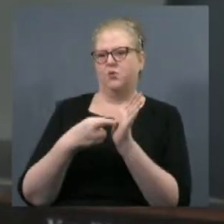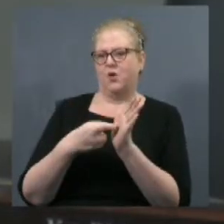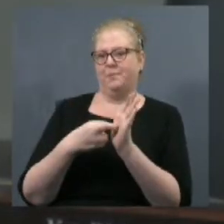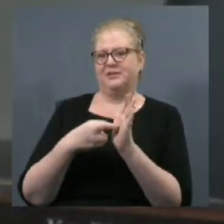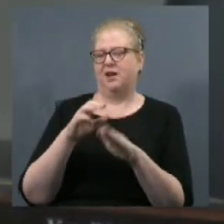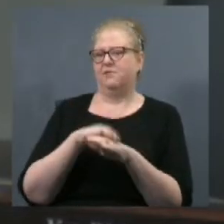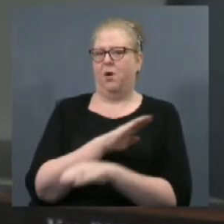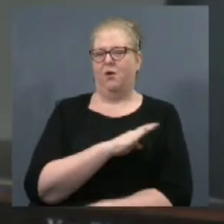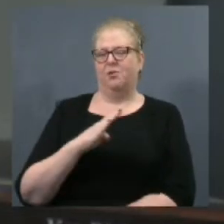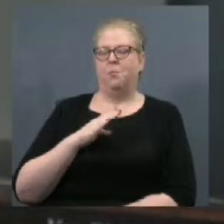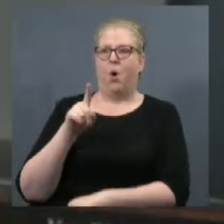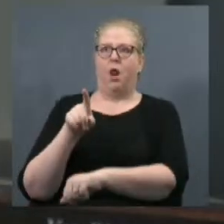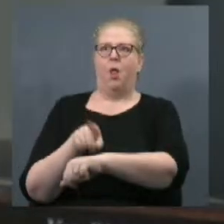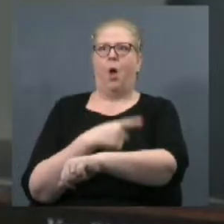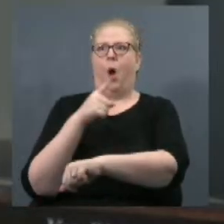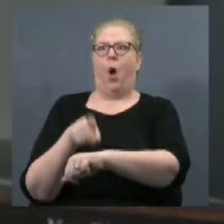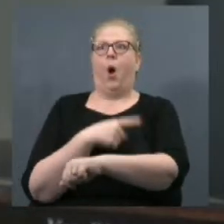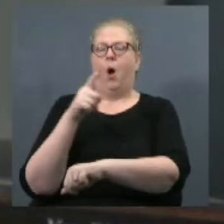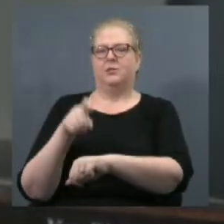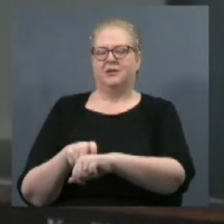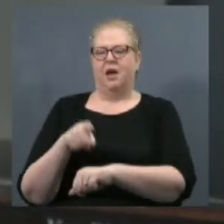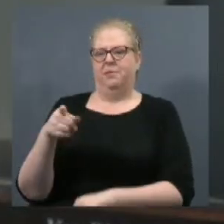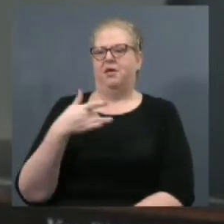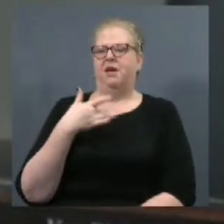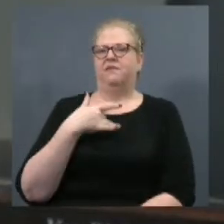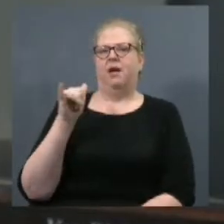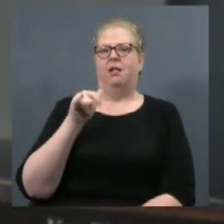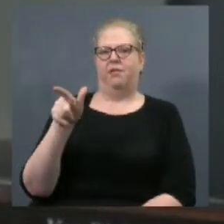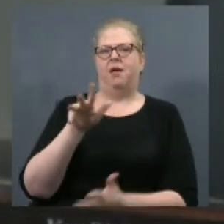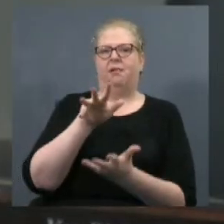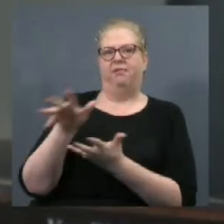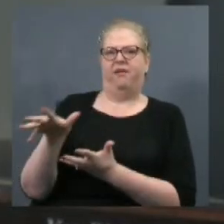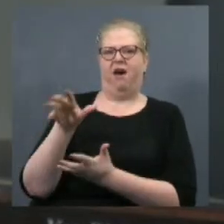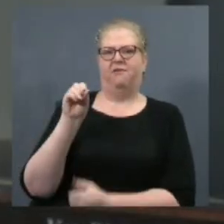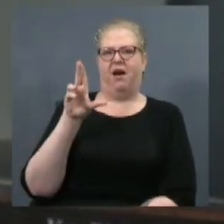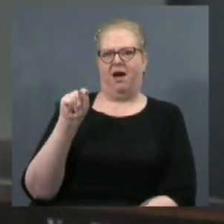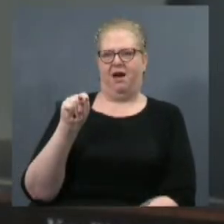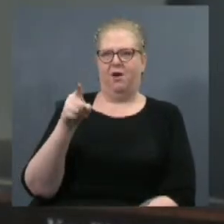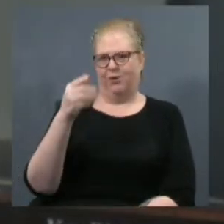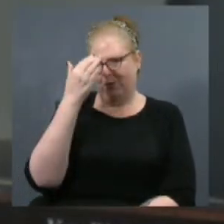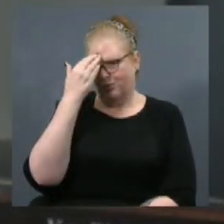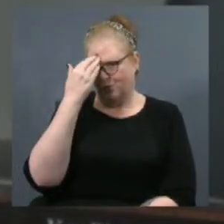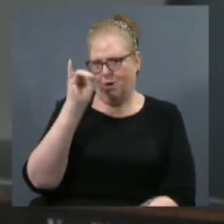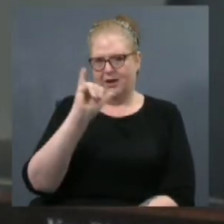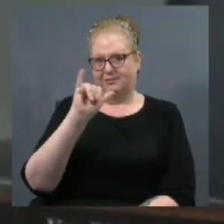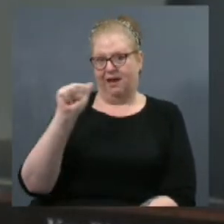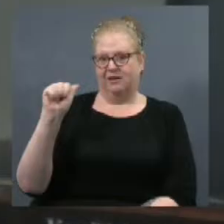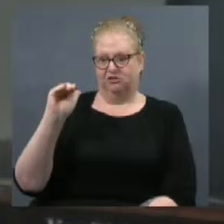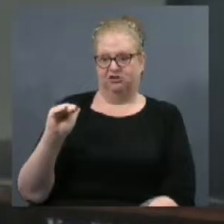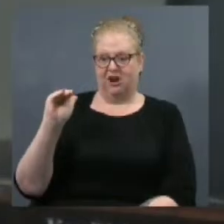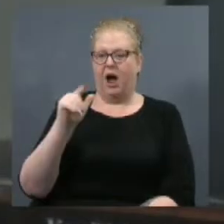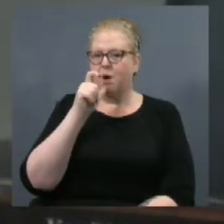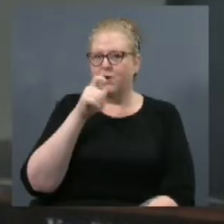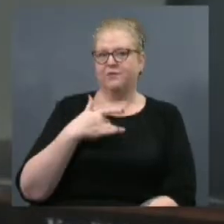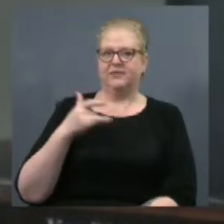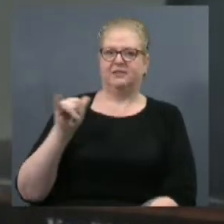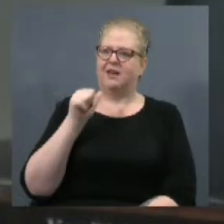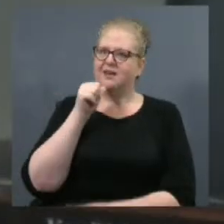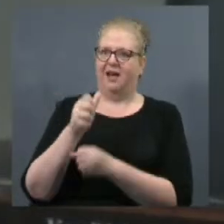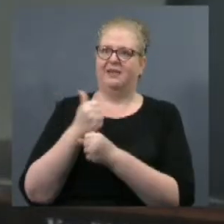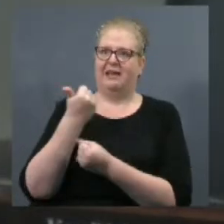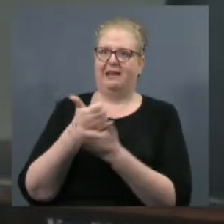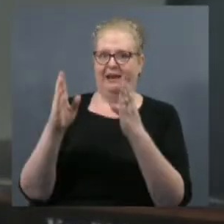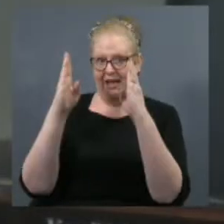out of everything. And it's like when you have a child that feels like they're not getting anything. You want to be really concerned